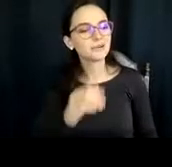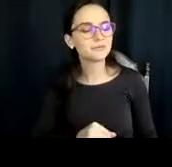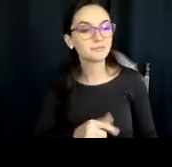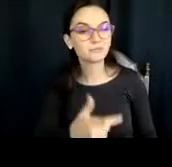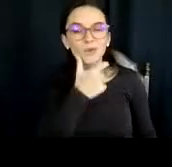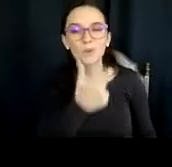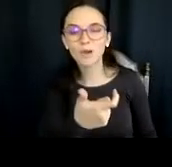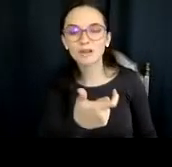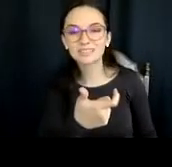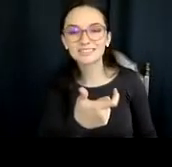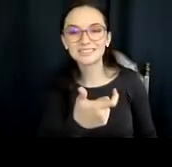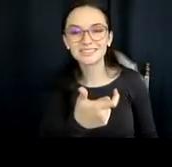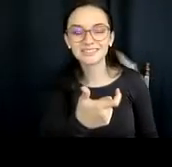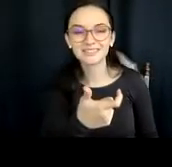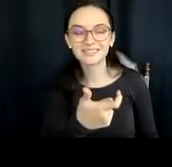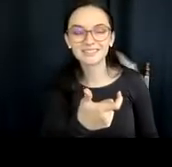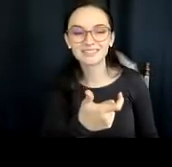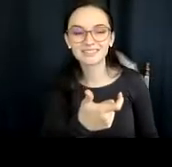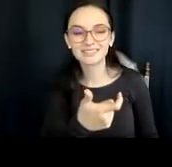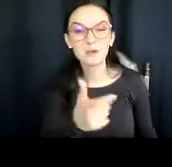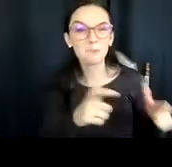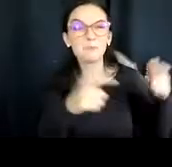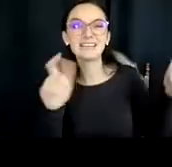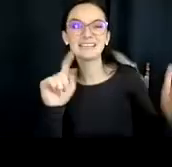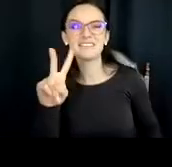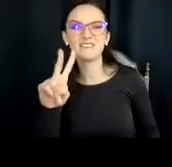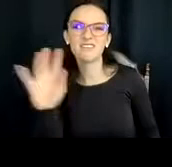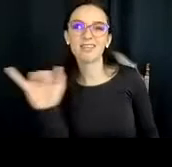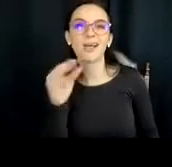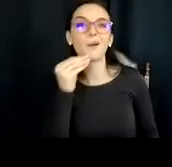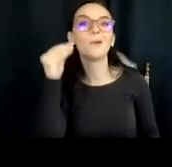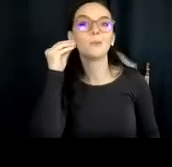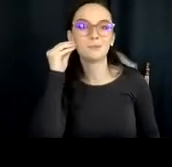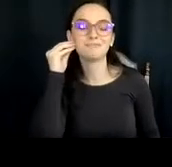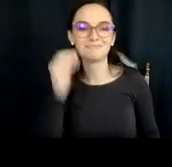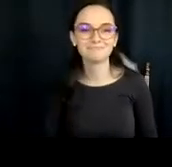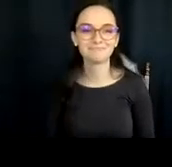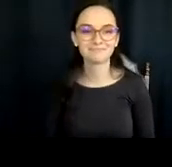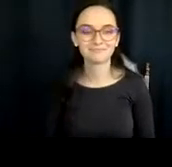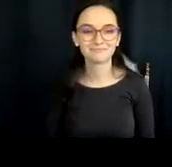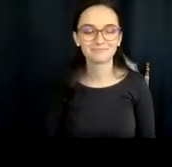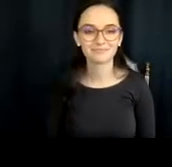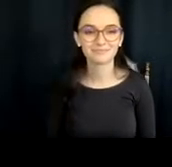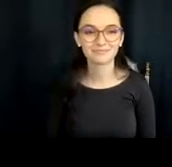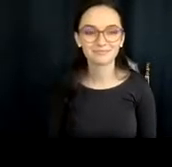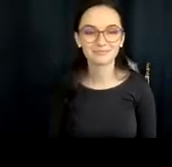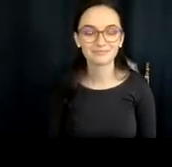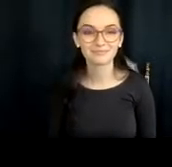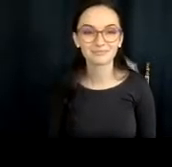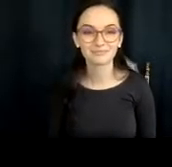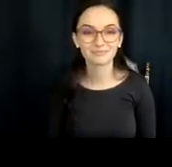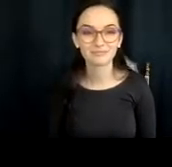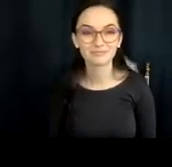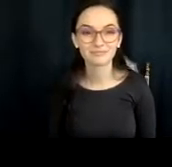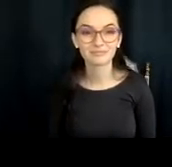big TV in your house. Uh-huh. The clarity on the screen is almost as